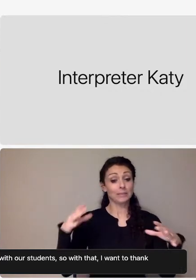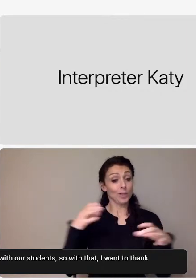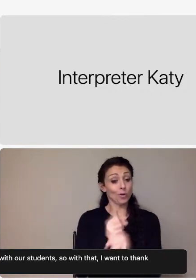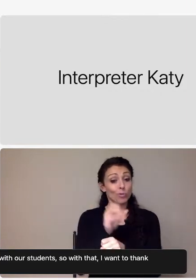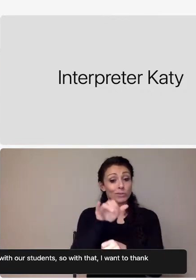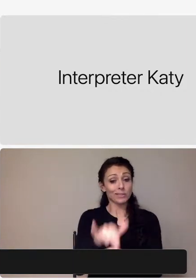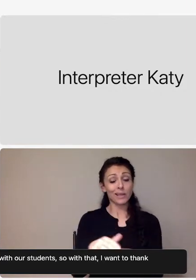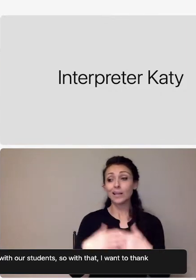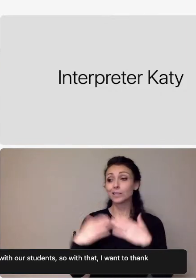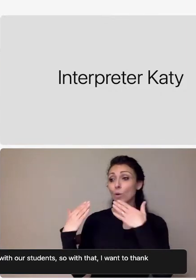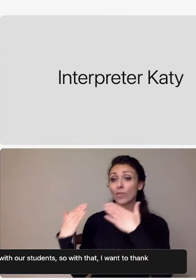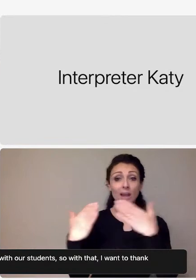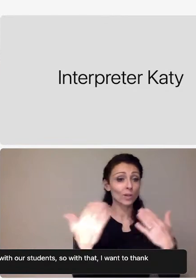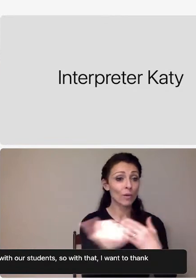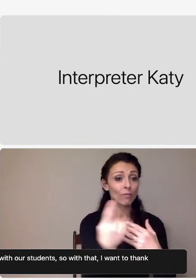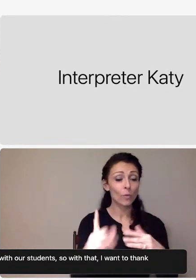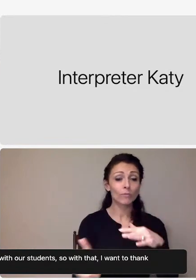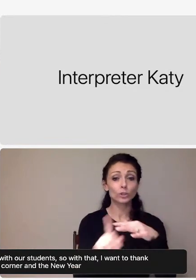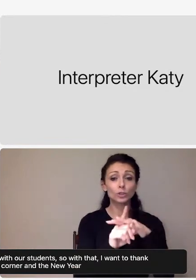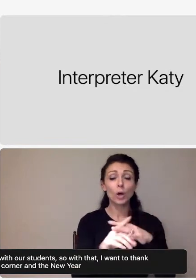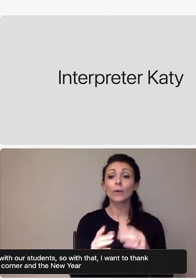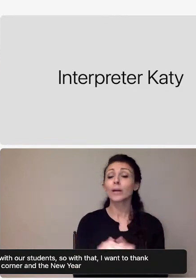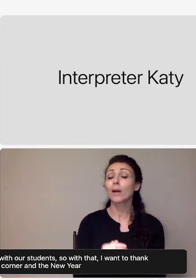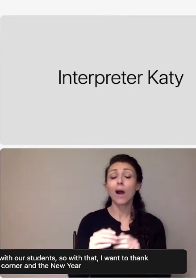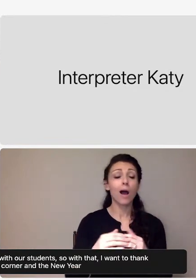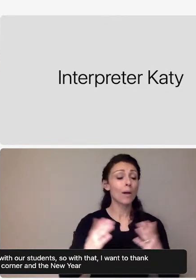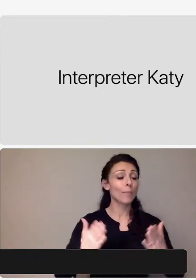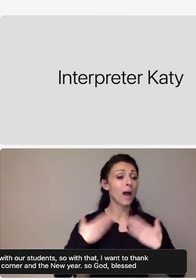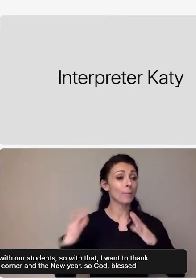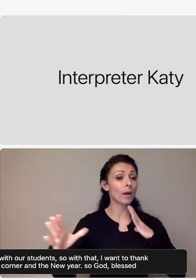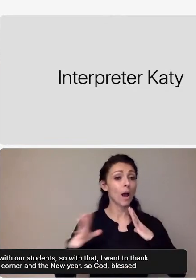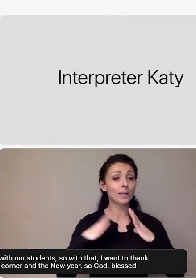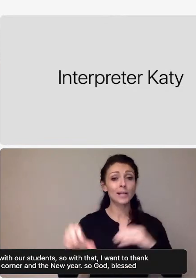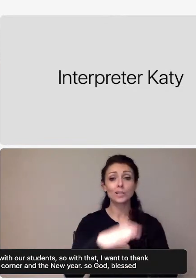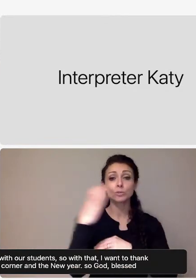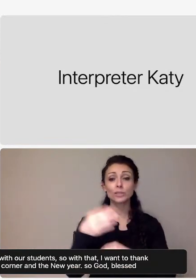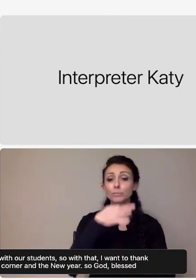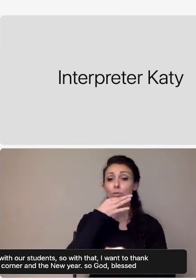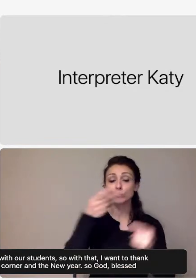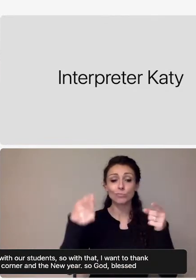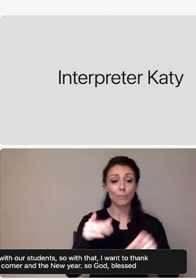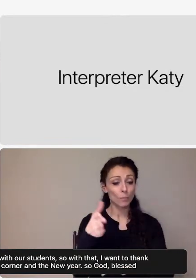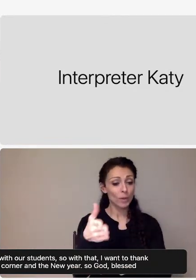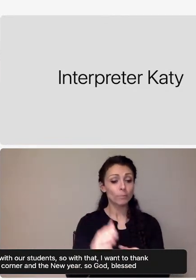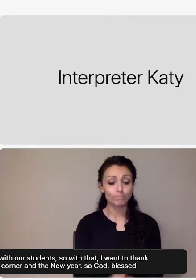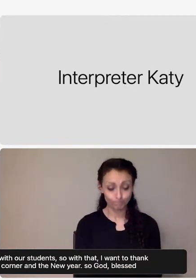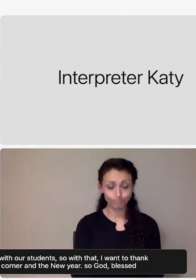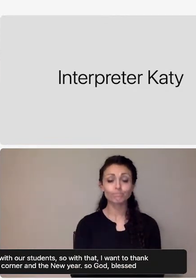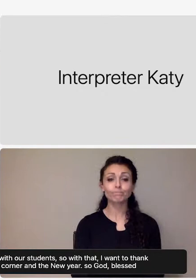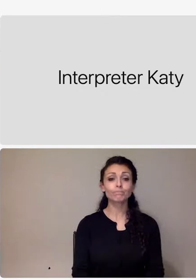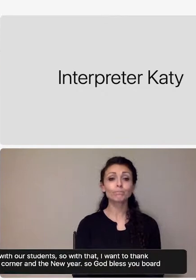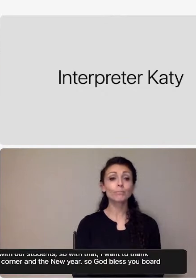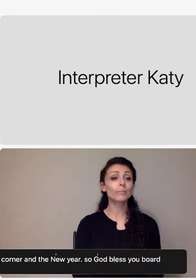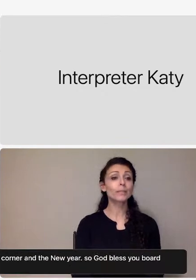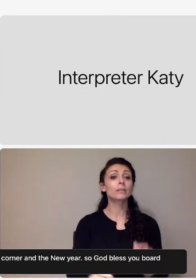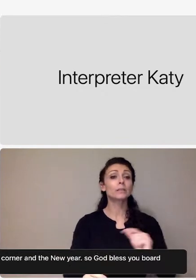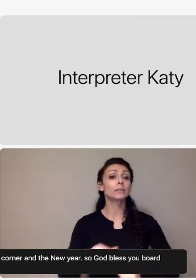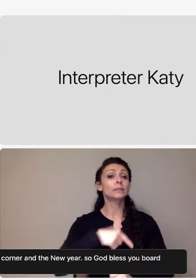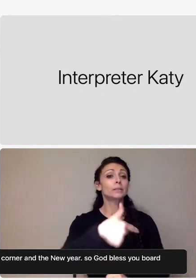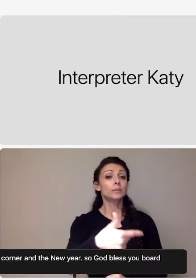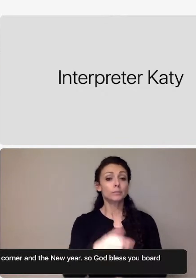christmas is right around the corner and the new year so god bless thank you board member flores board member fuentes